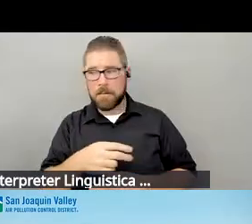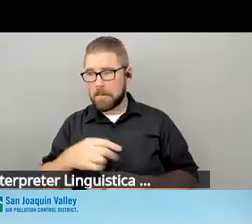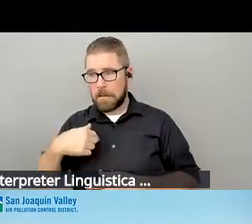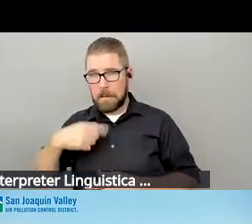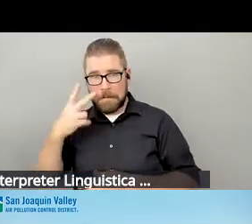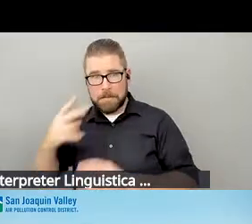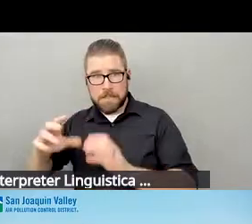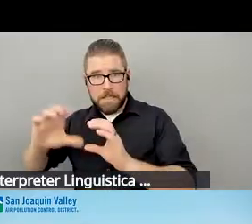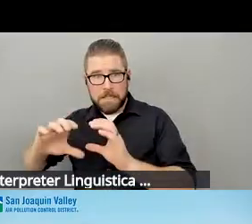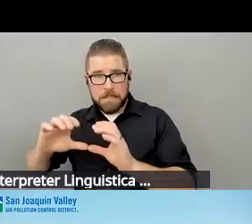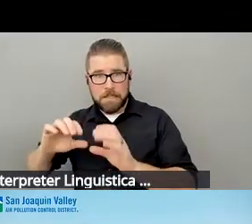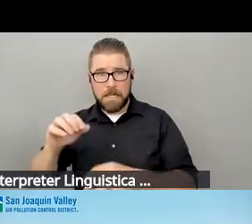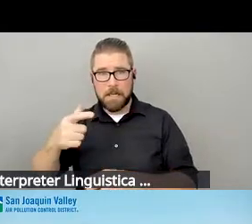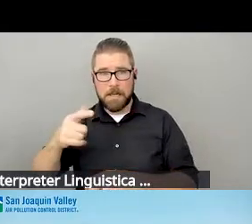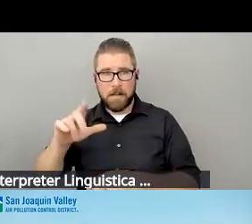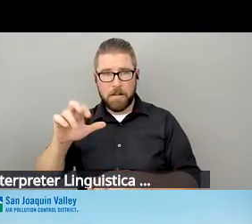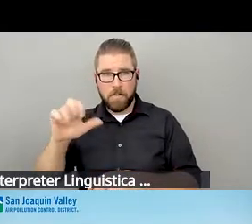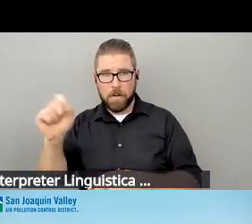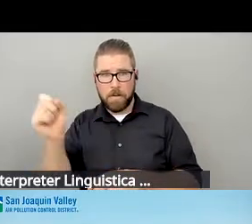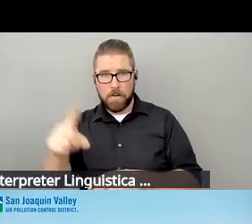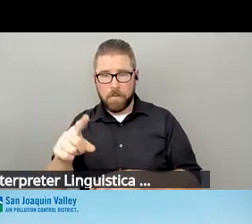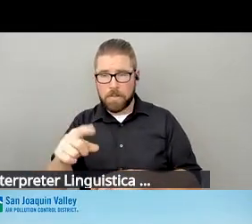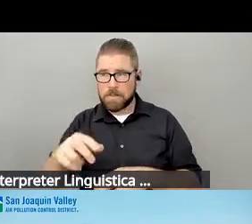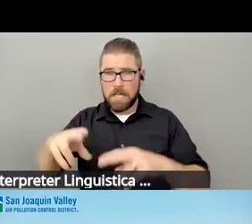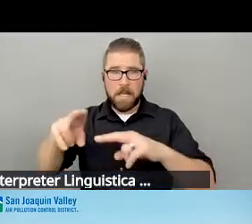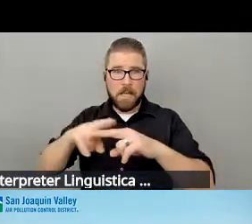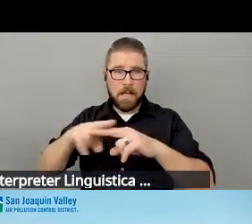the locomotive option to move forward?